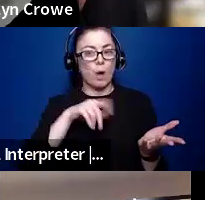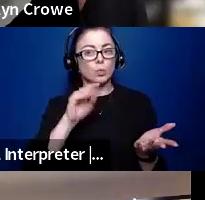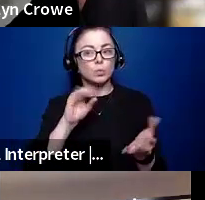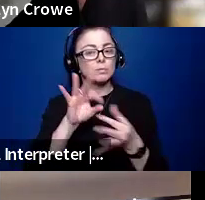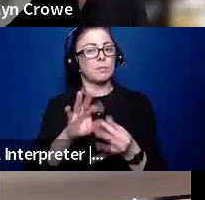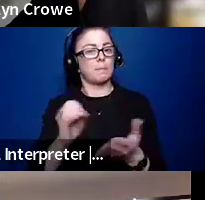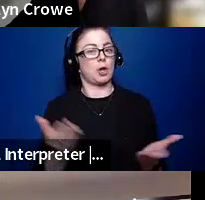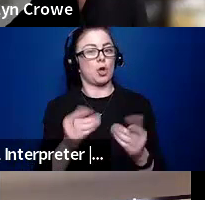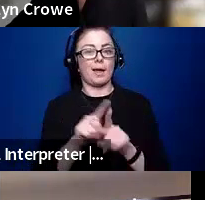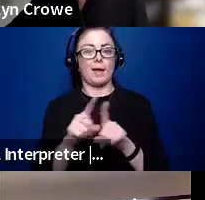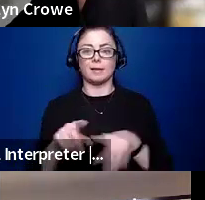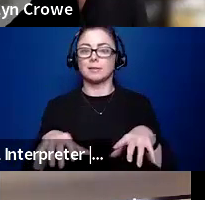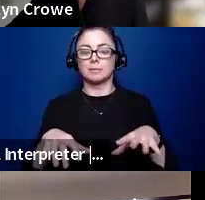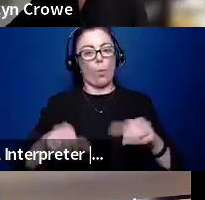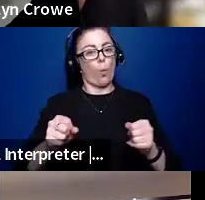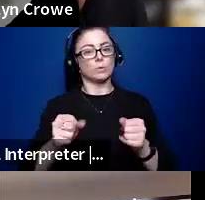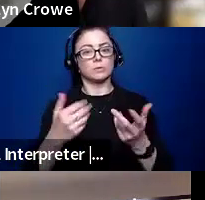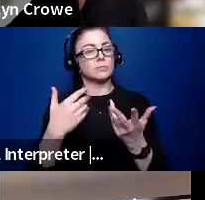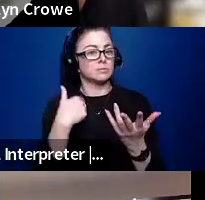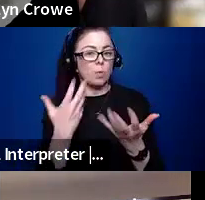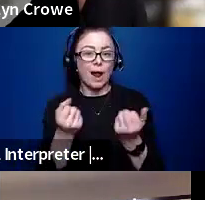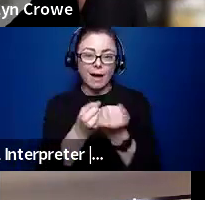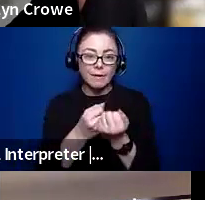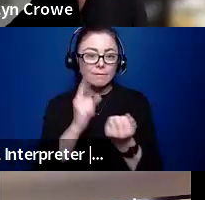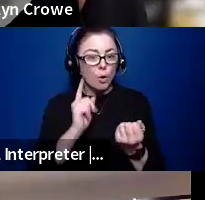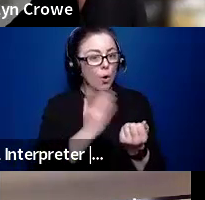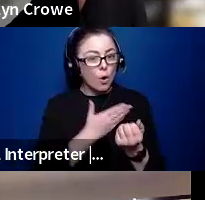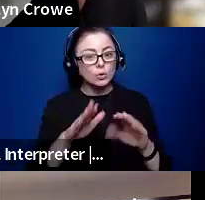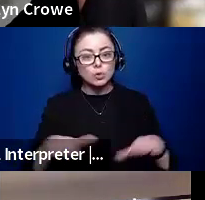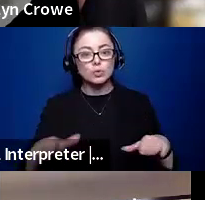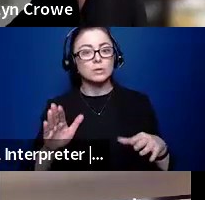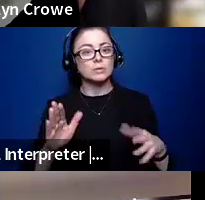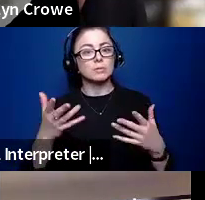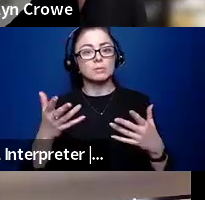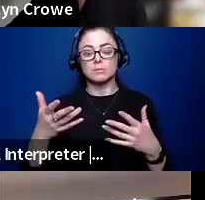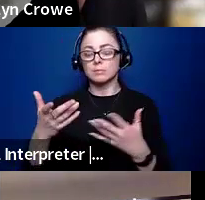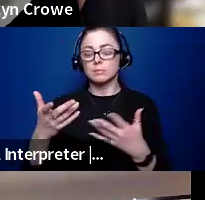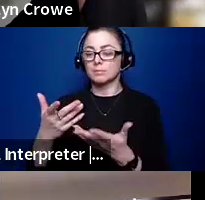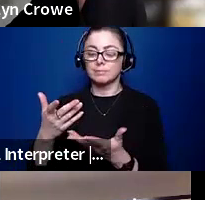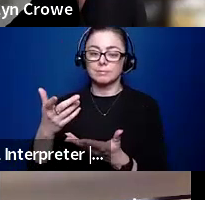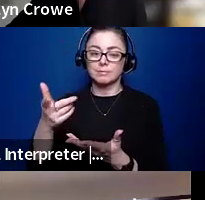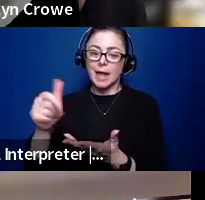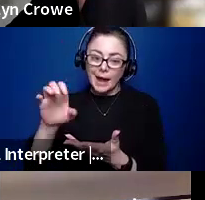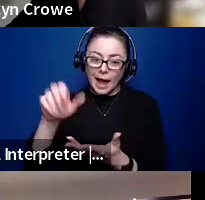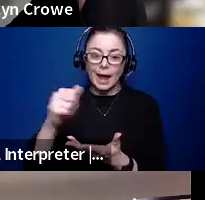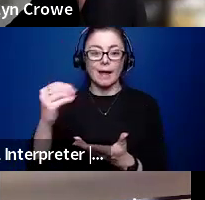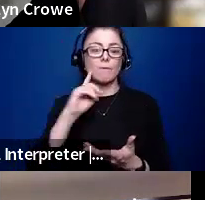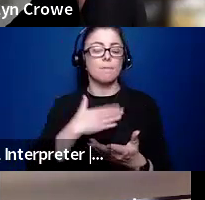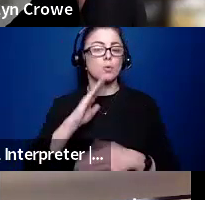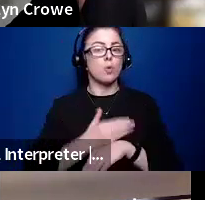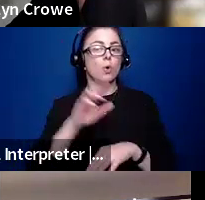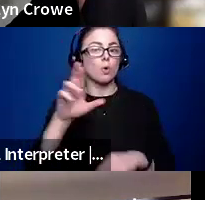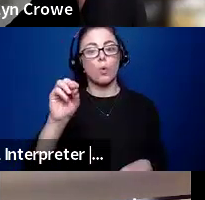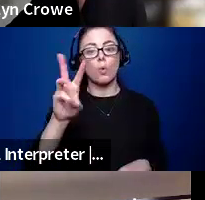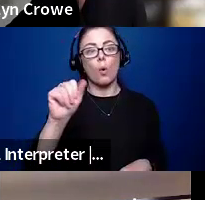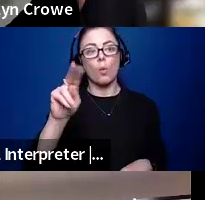want to do, is advocate for our children and our schools, our teachers, the AEA, and for my daughter, Rowan. She has a rare